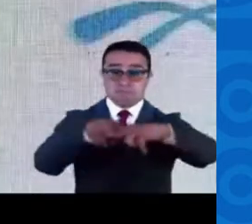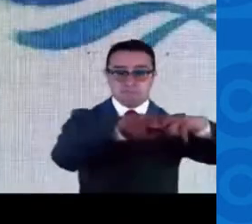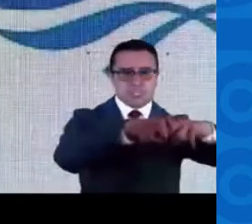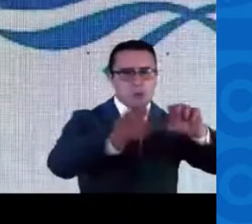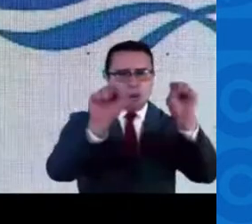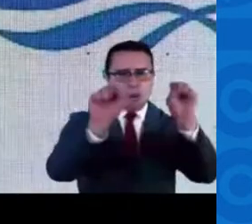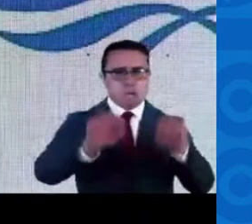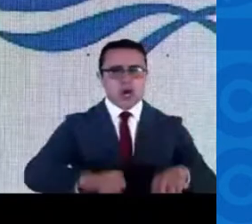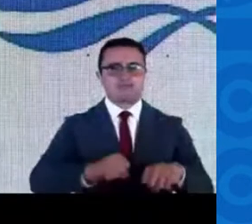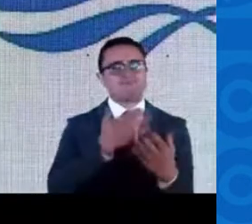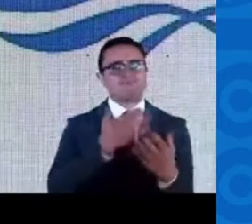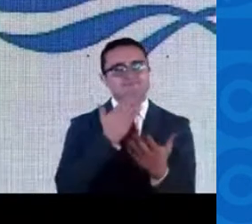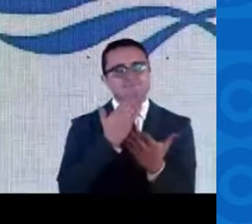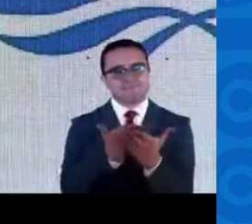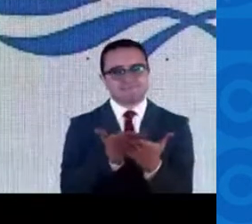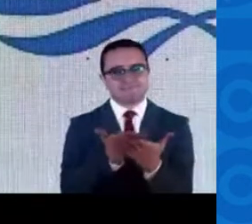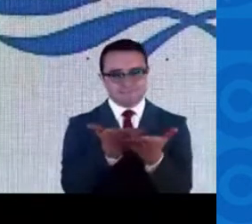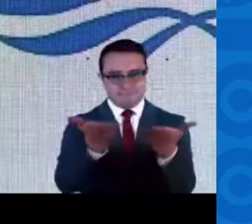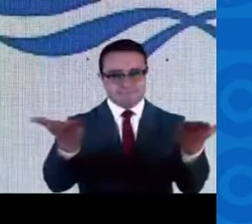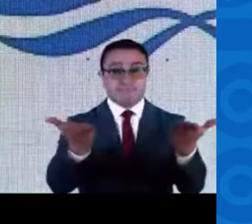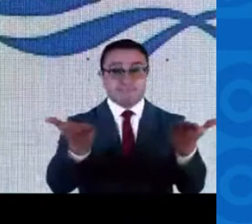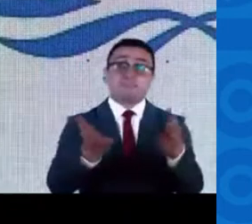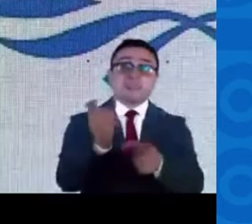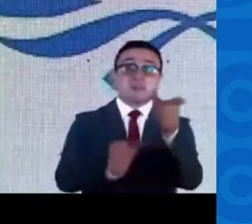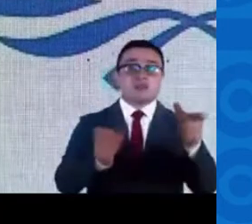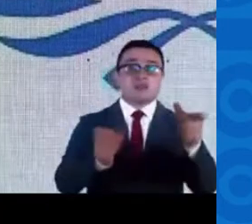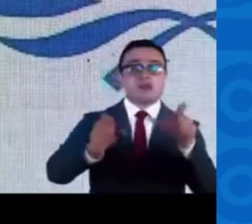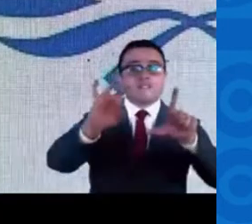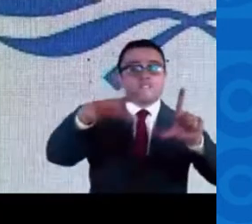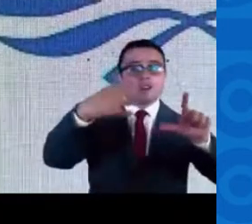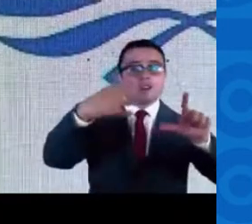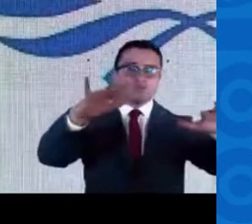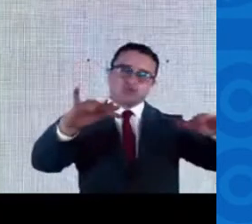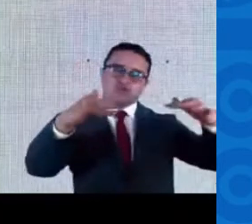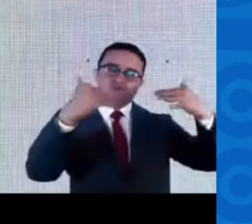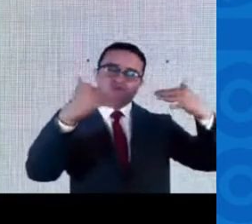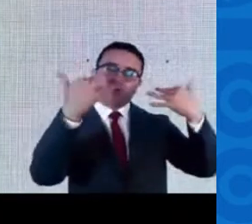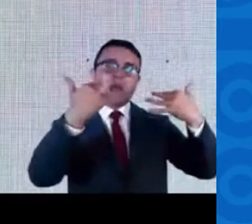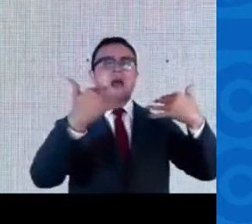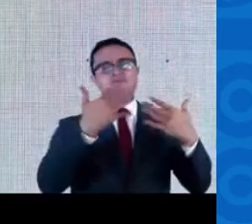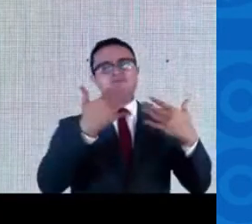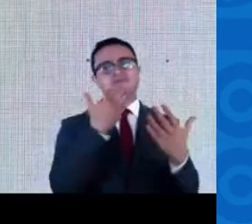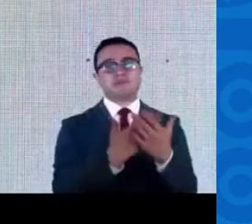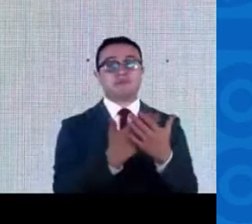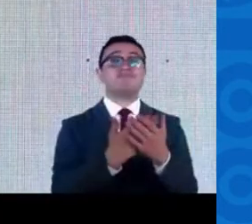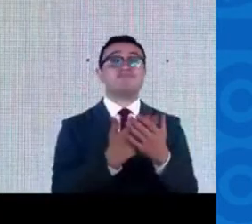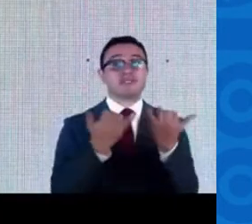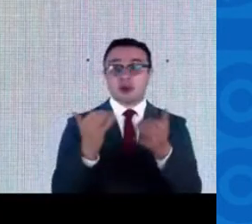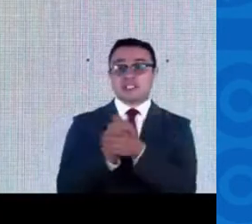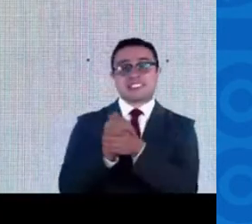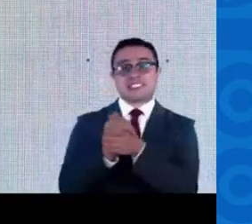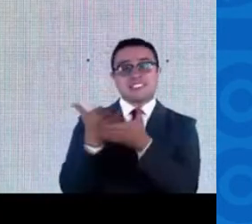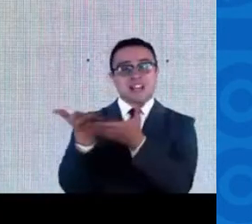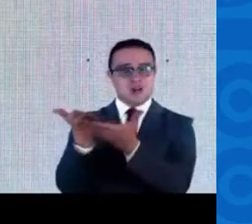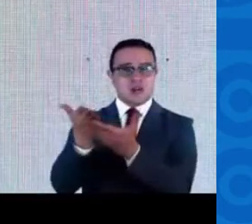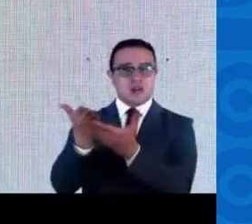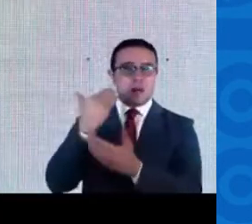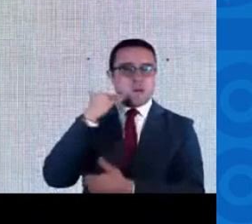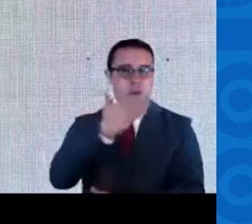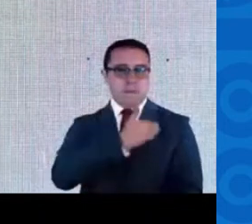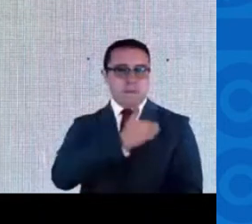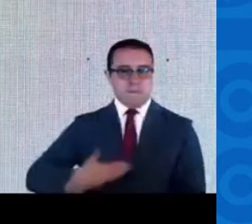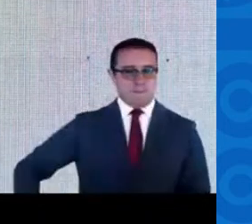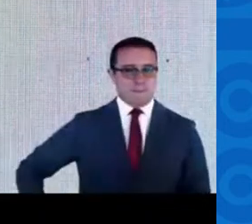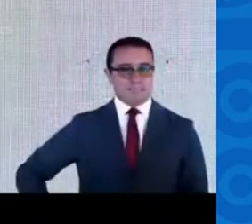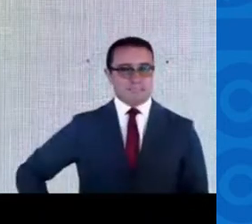You may take a seat, please. We thank all those who are connected virtually. We